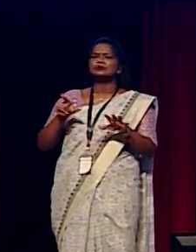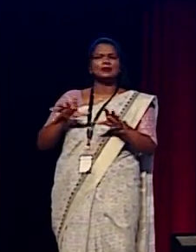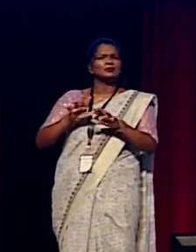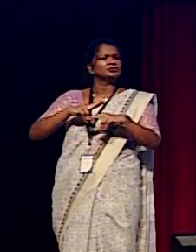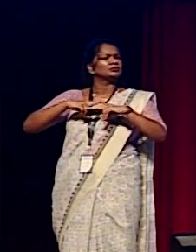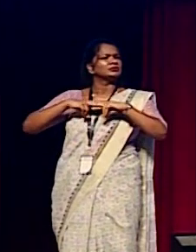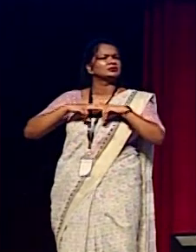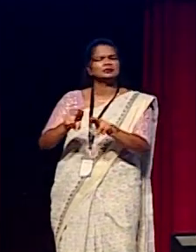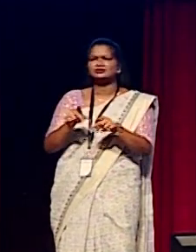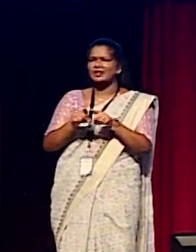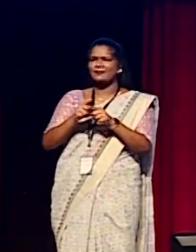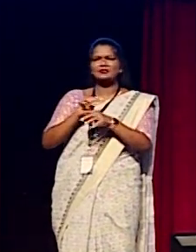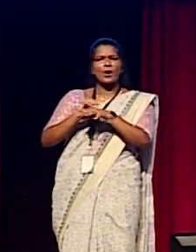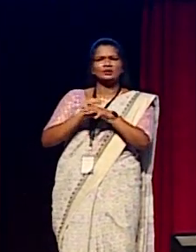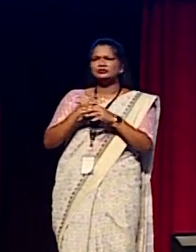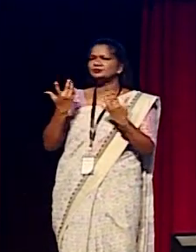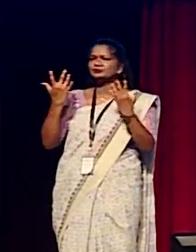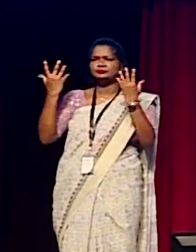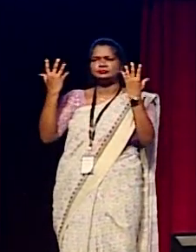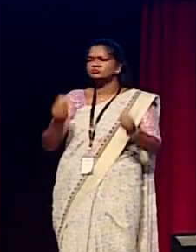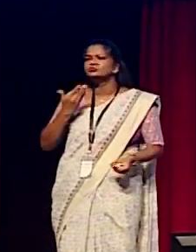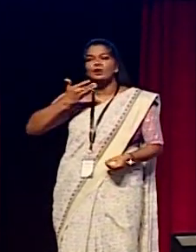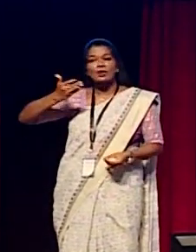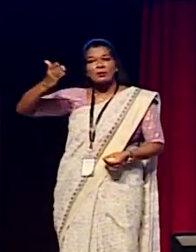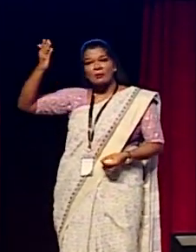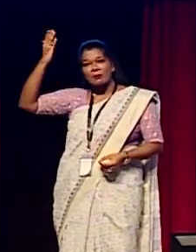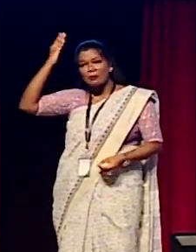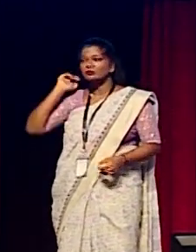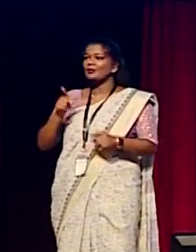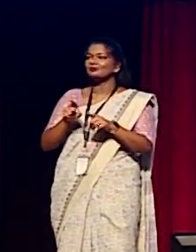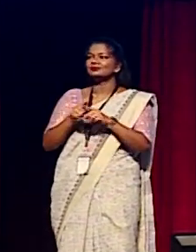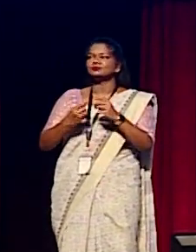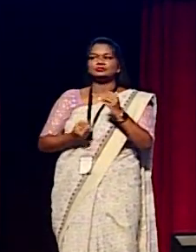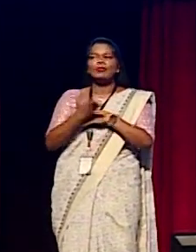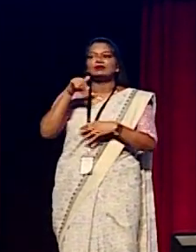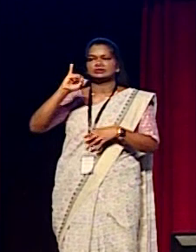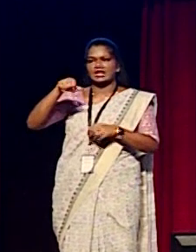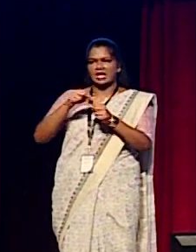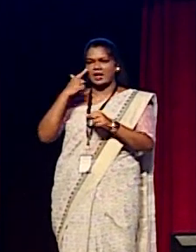total absence of prosthetic services that triggered the invention of the Jaipur foot.